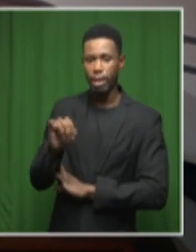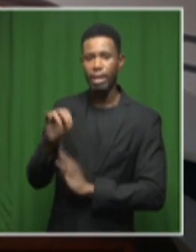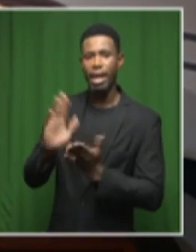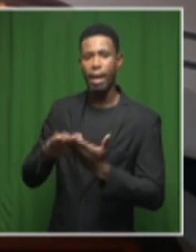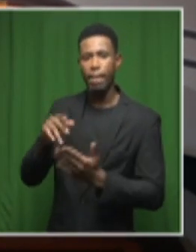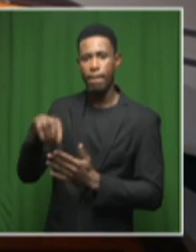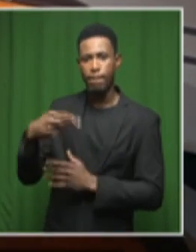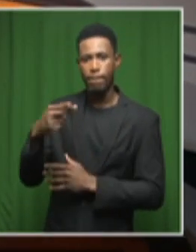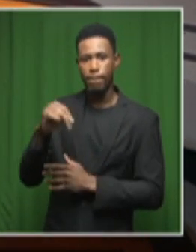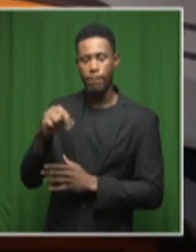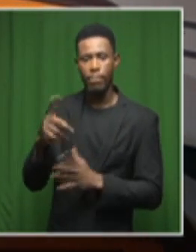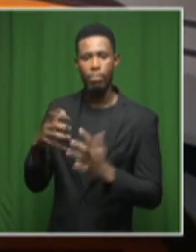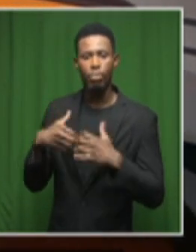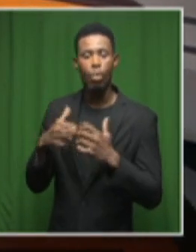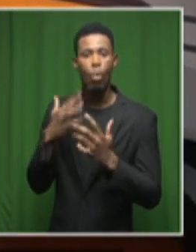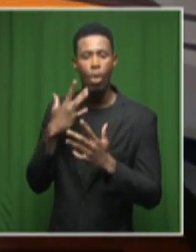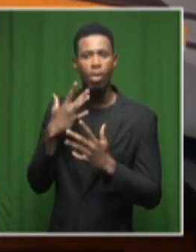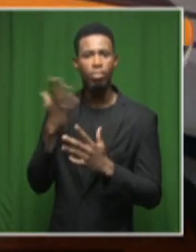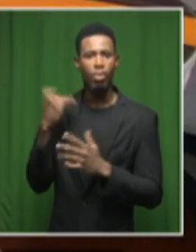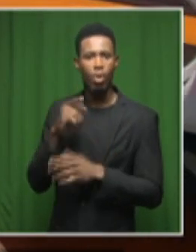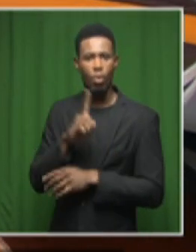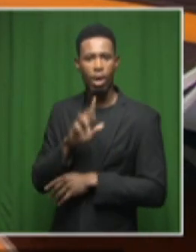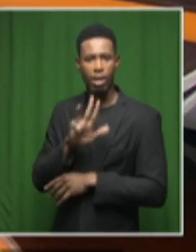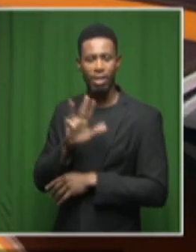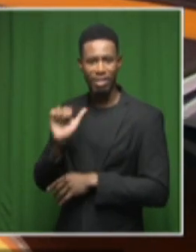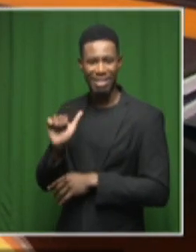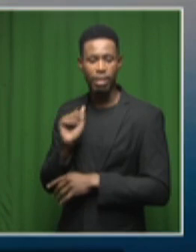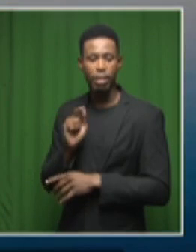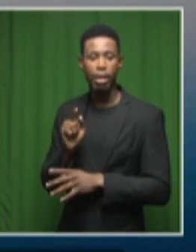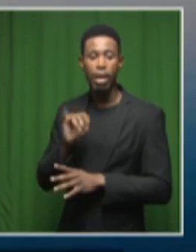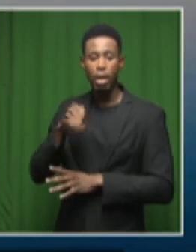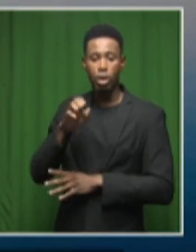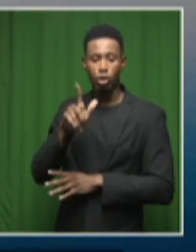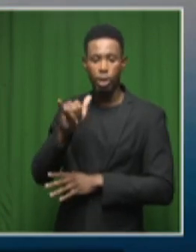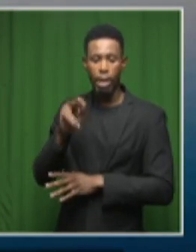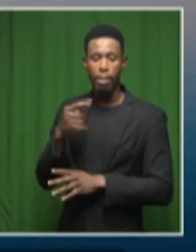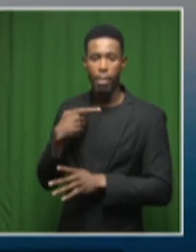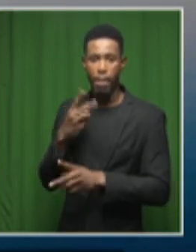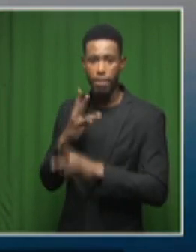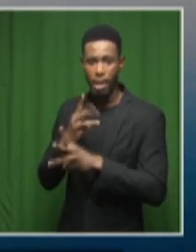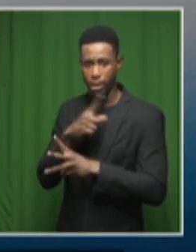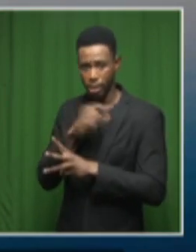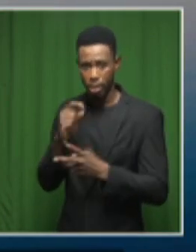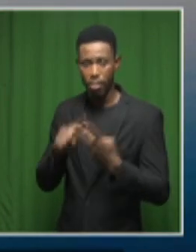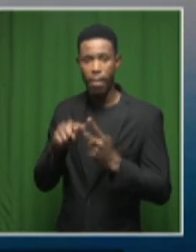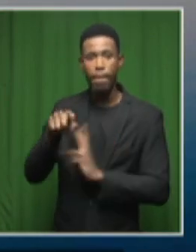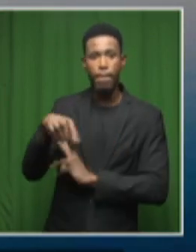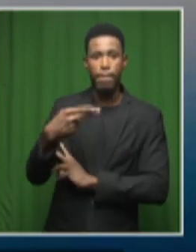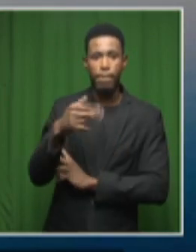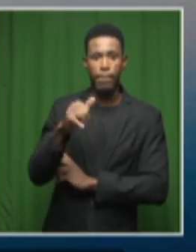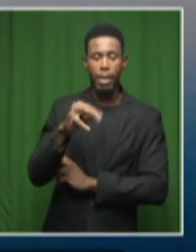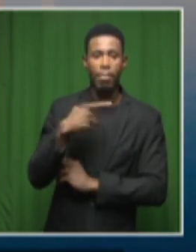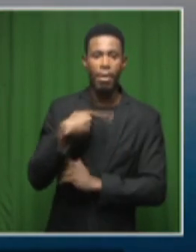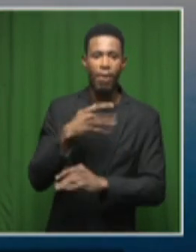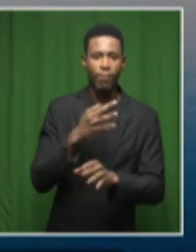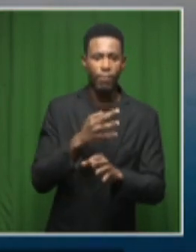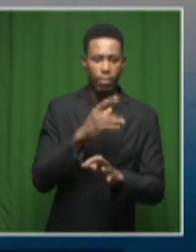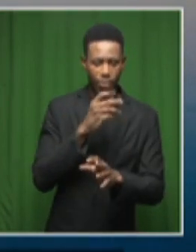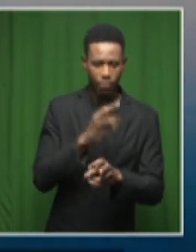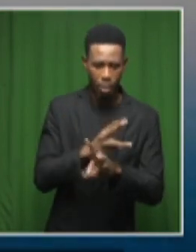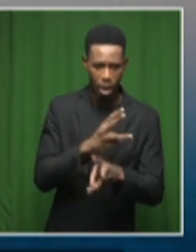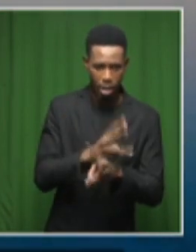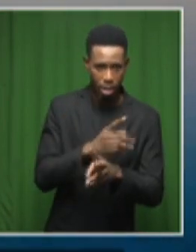1986. Was actually Jeleni is my dad's name, Phindi is my mother's name as well. So around 1986, they left their illustrious